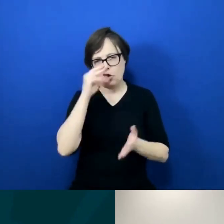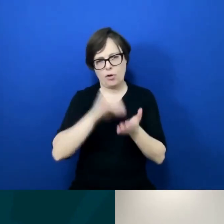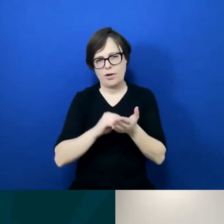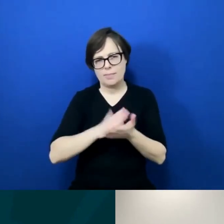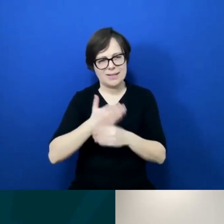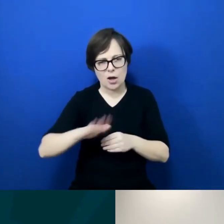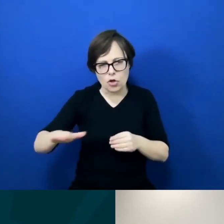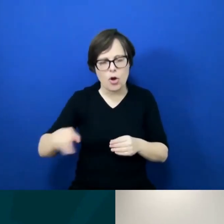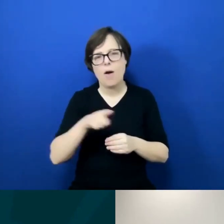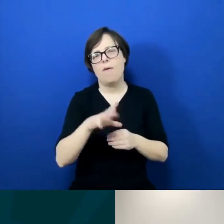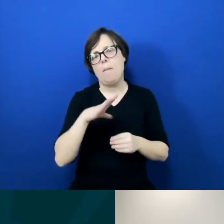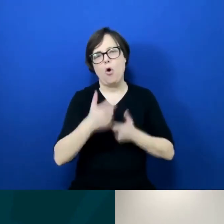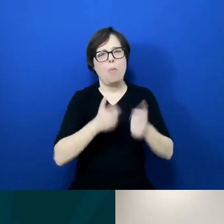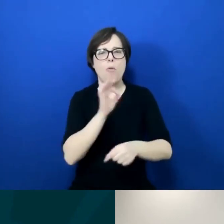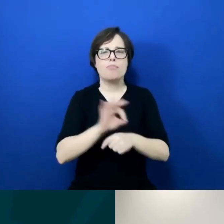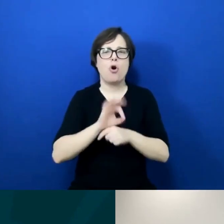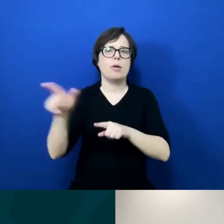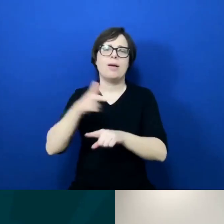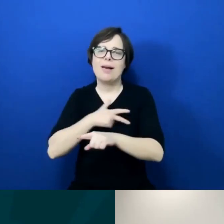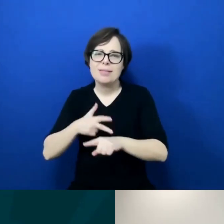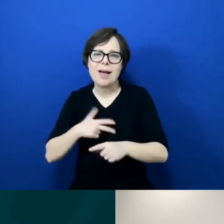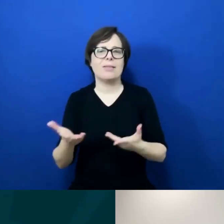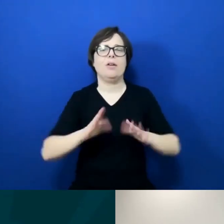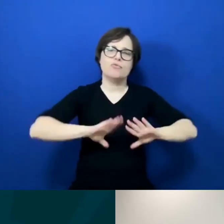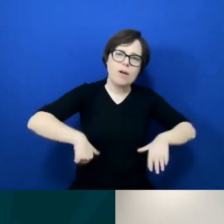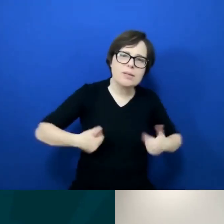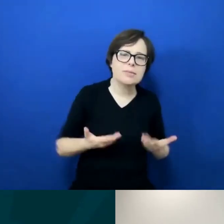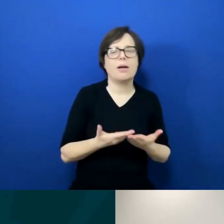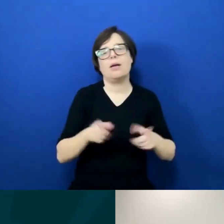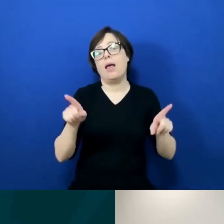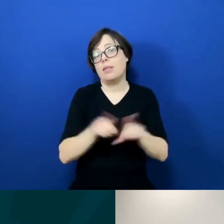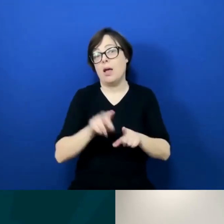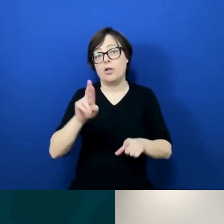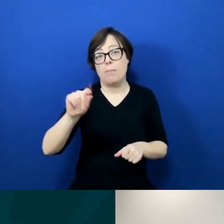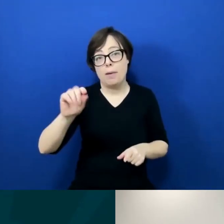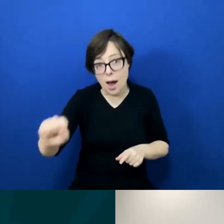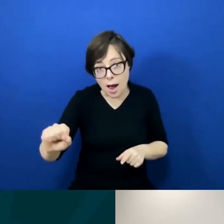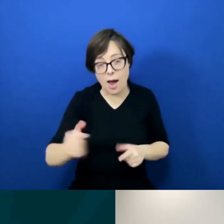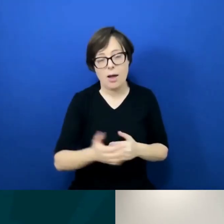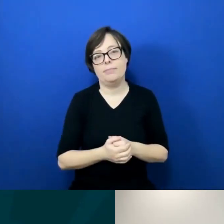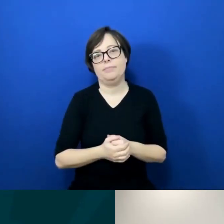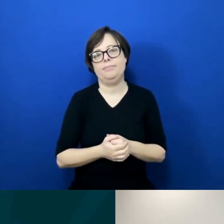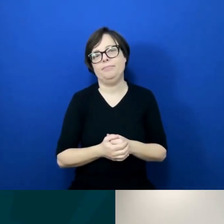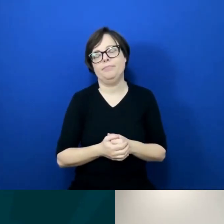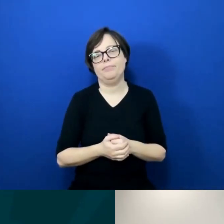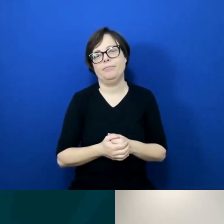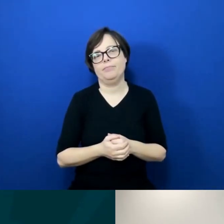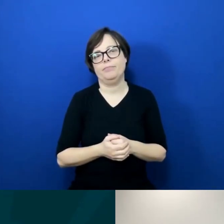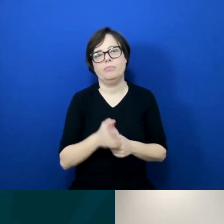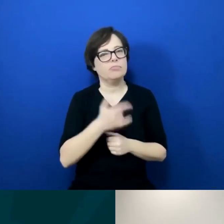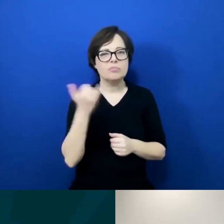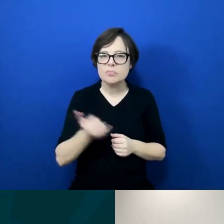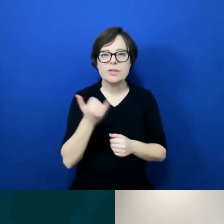he has a very rich experience in Canada, in Switzerland, and in South